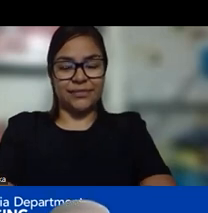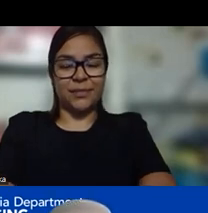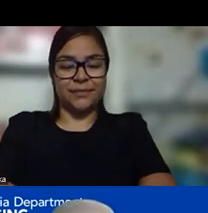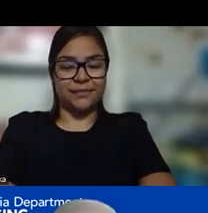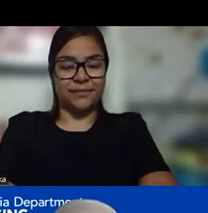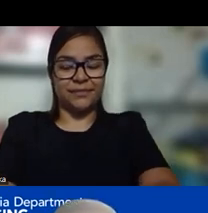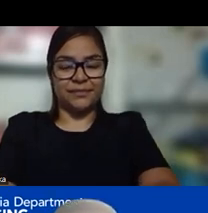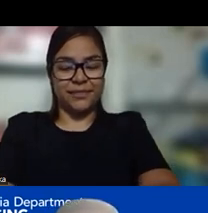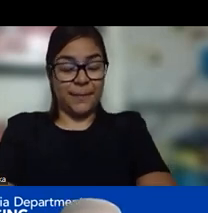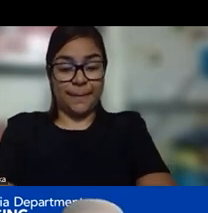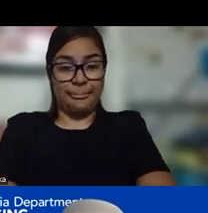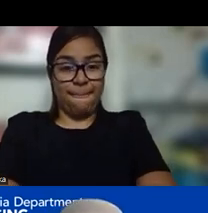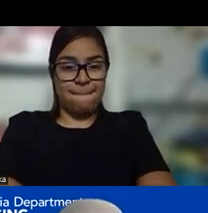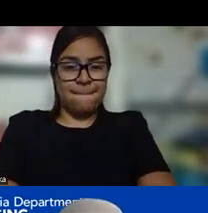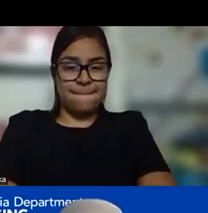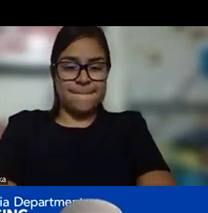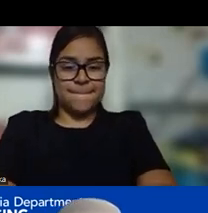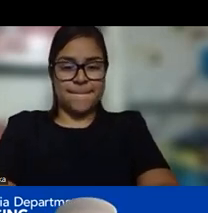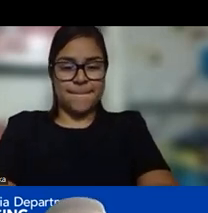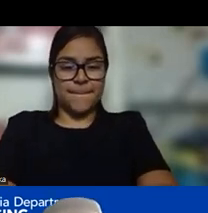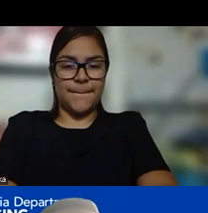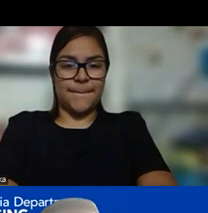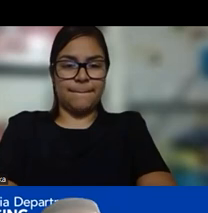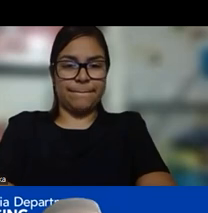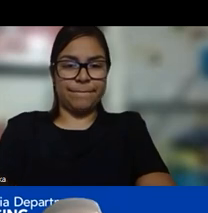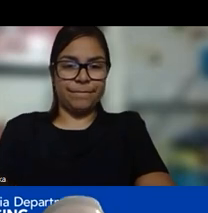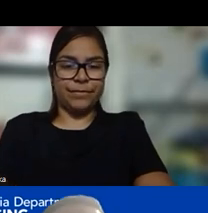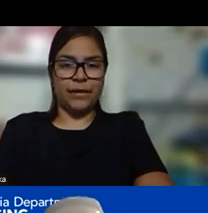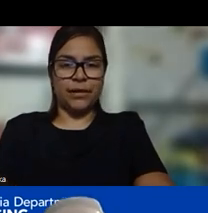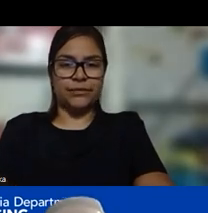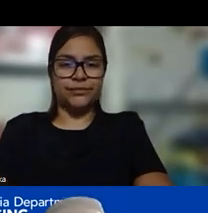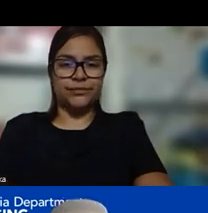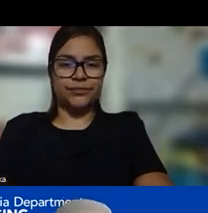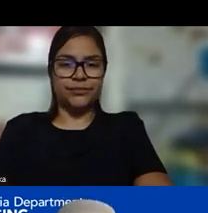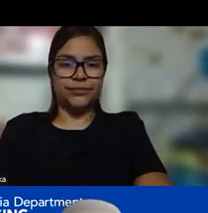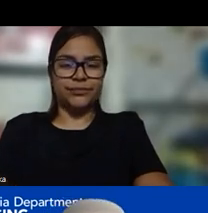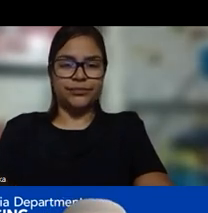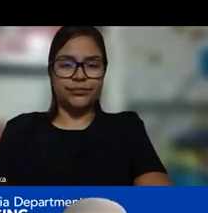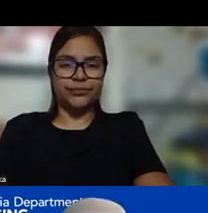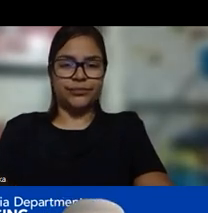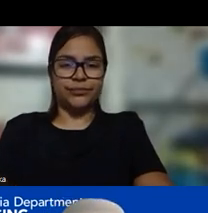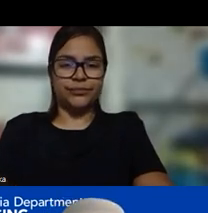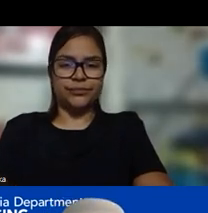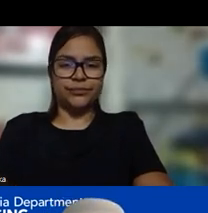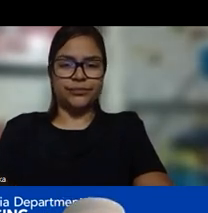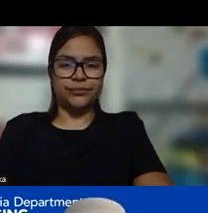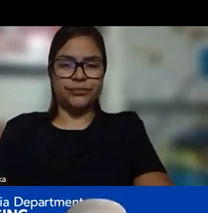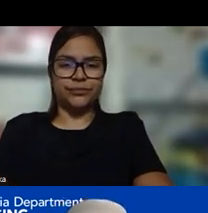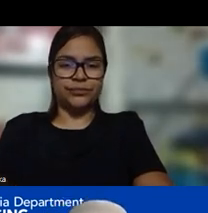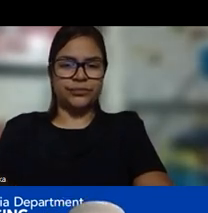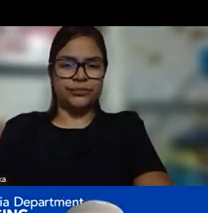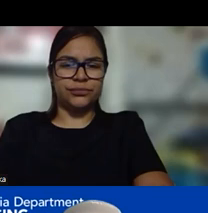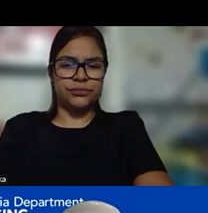build off of and modify as necessary. We also plan on making these data public to the best of our ability. So no personally identifiable information. We're